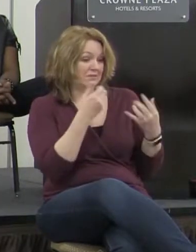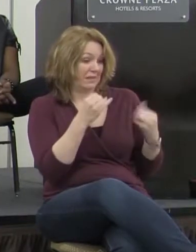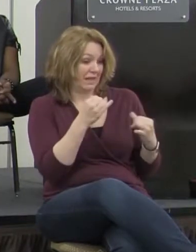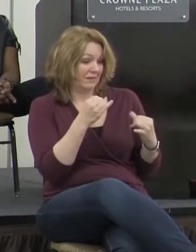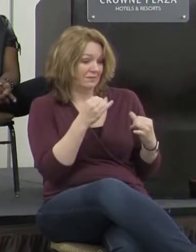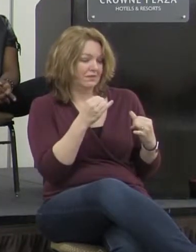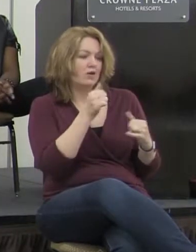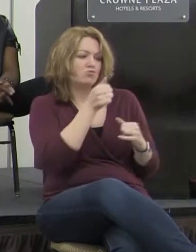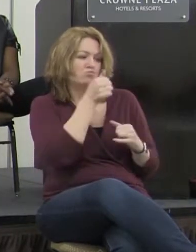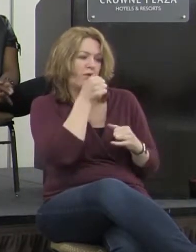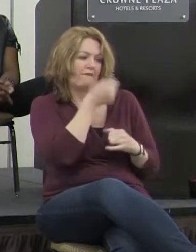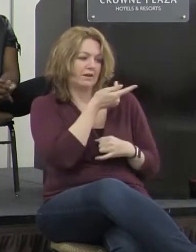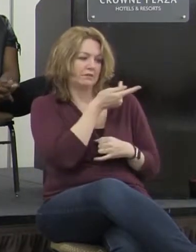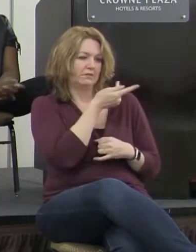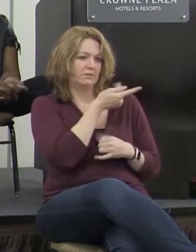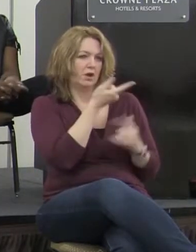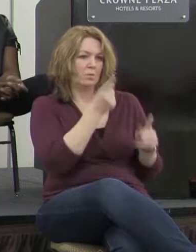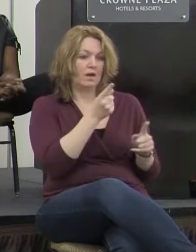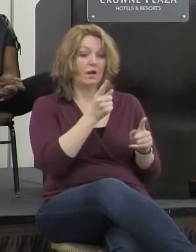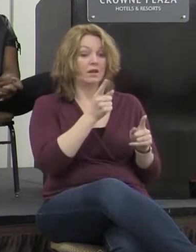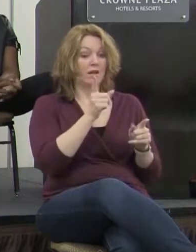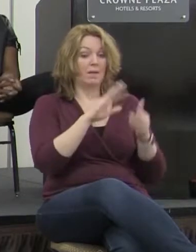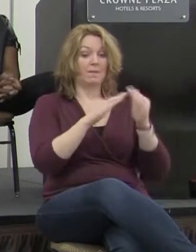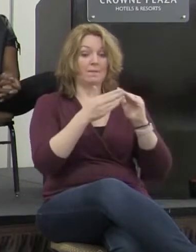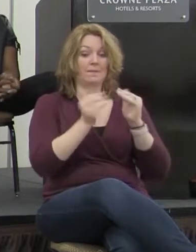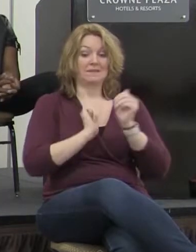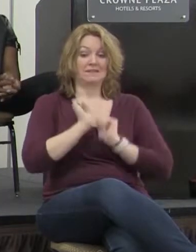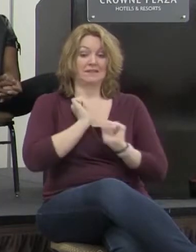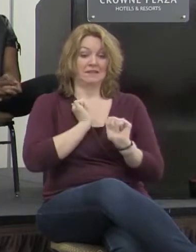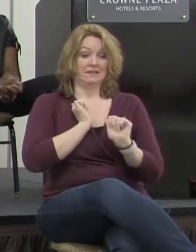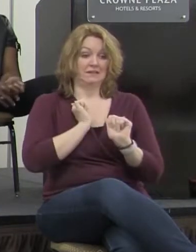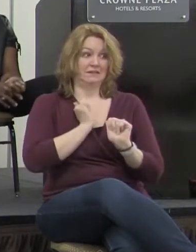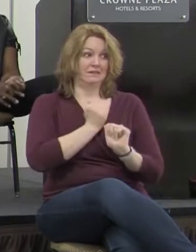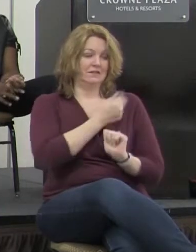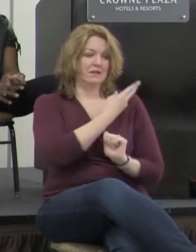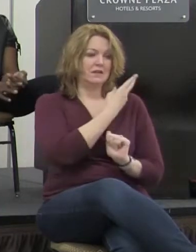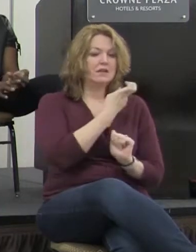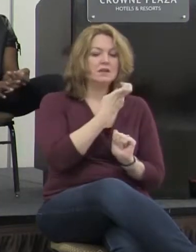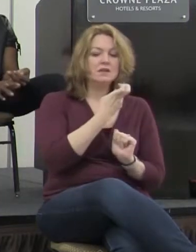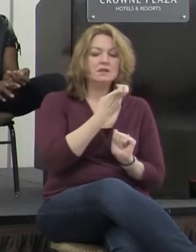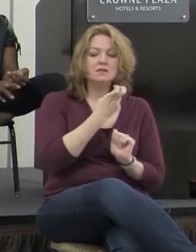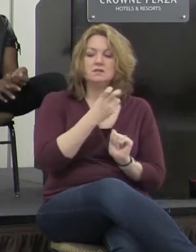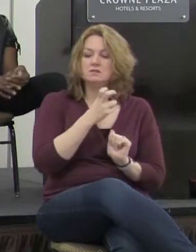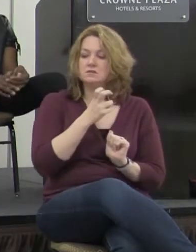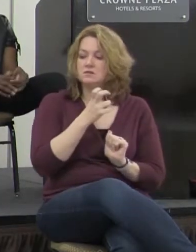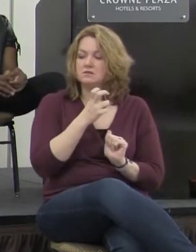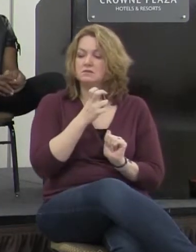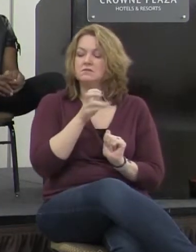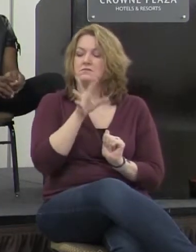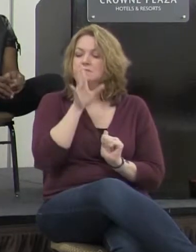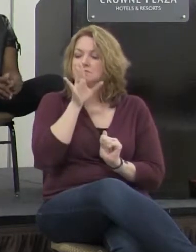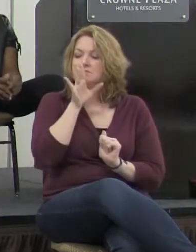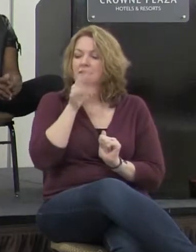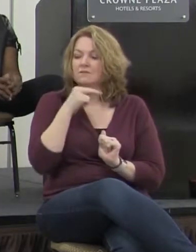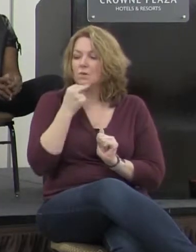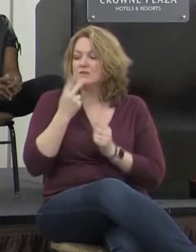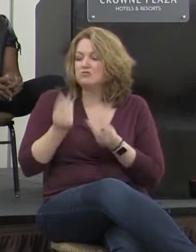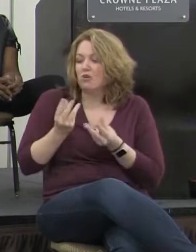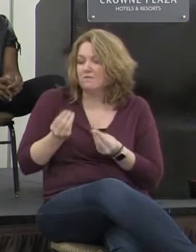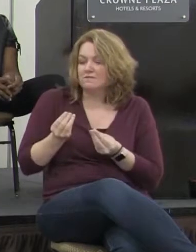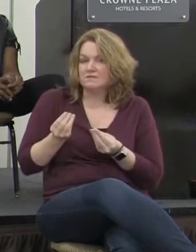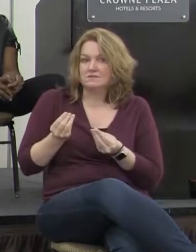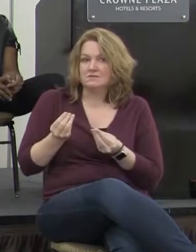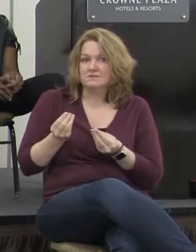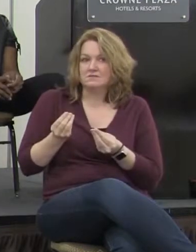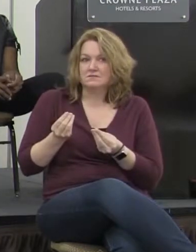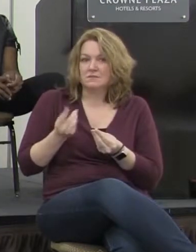private, but when we do public scene, he lowers his voice so that only I can hear him, because he